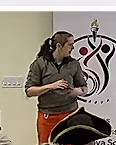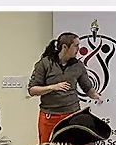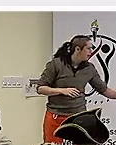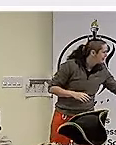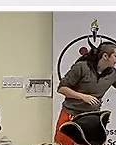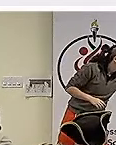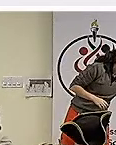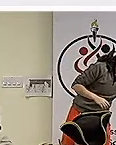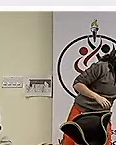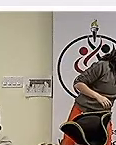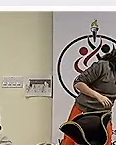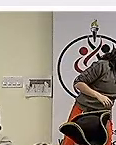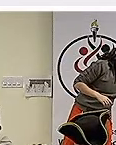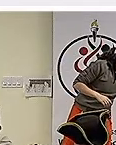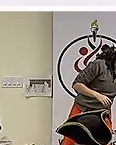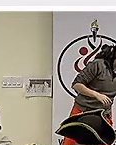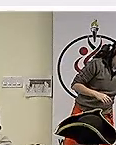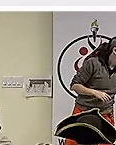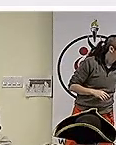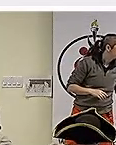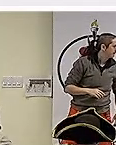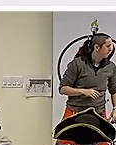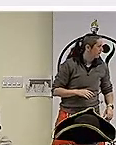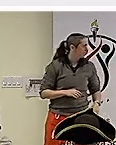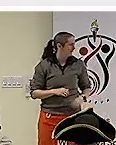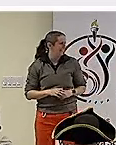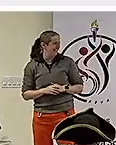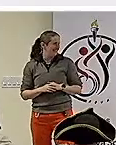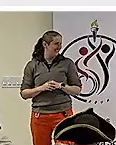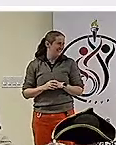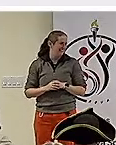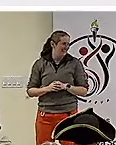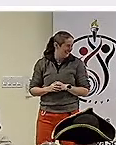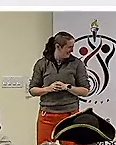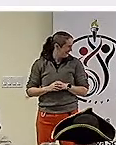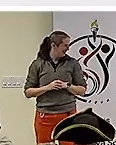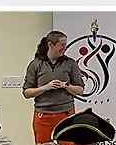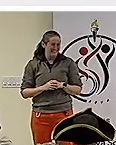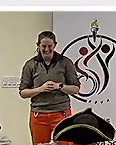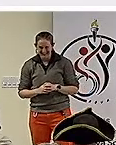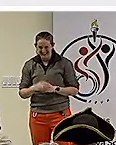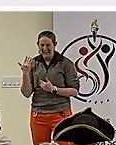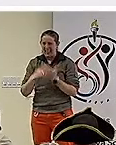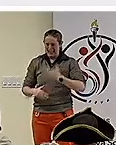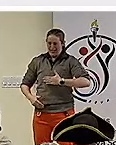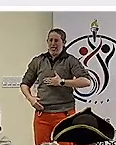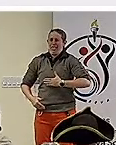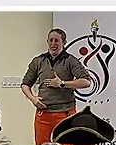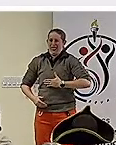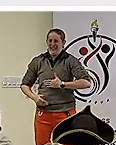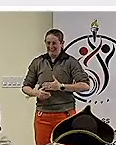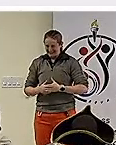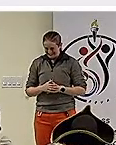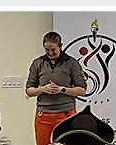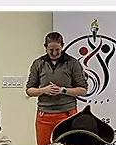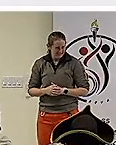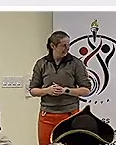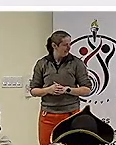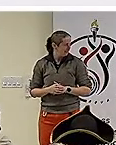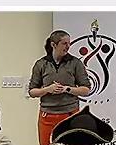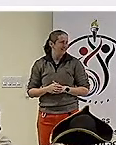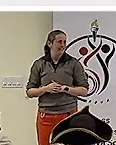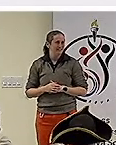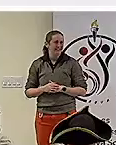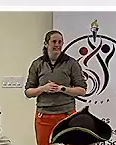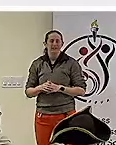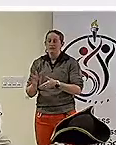A little better? It's the hand? Okay, it's good to know. So again,